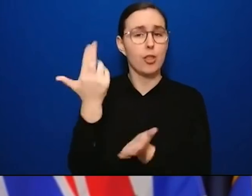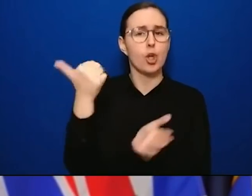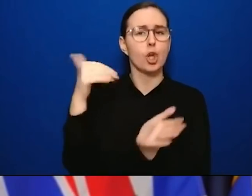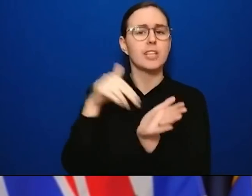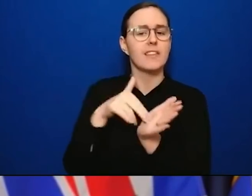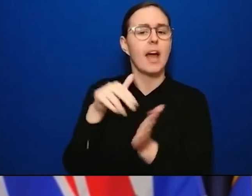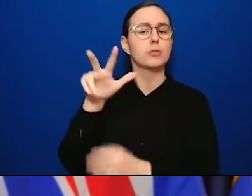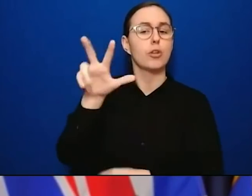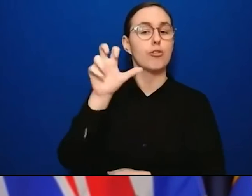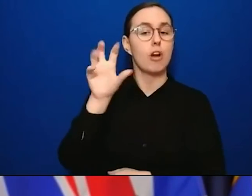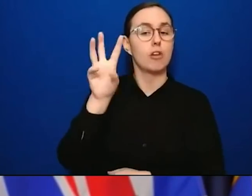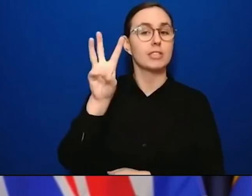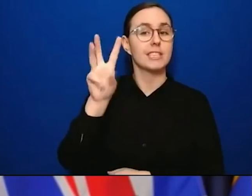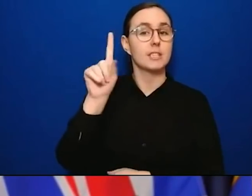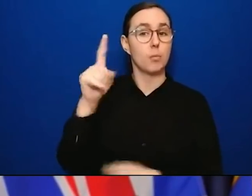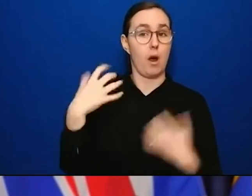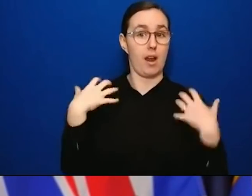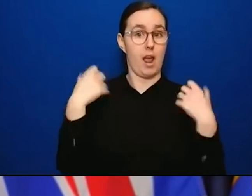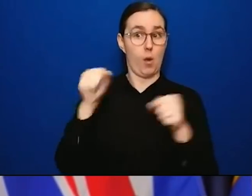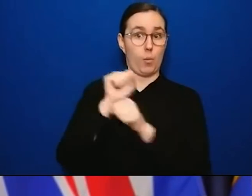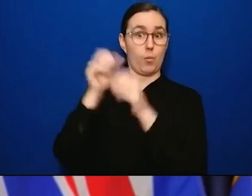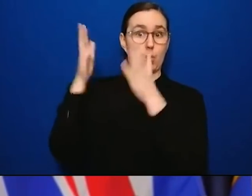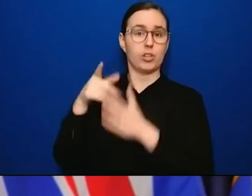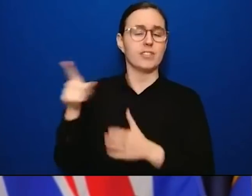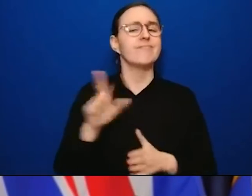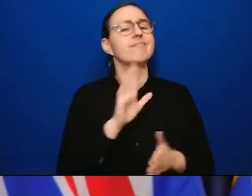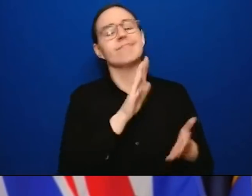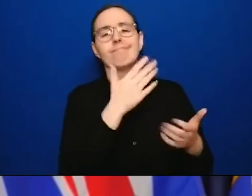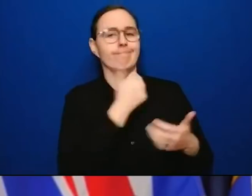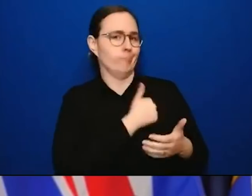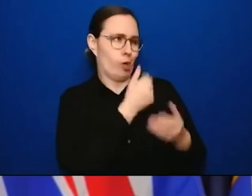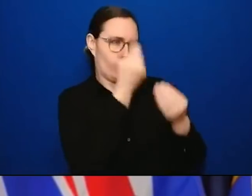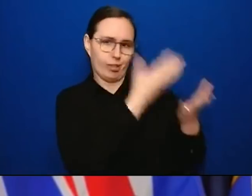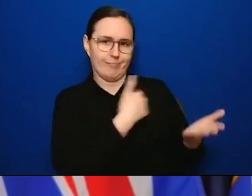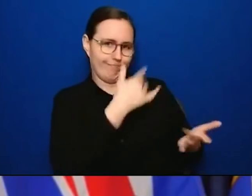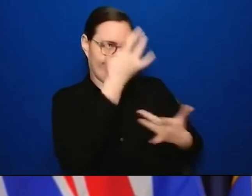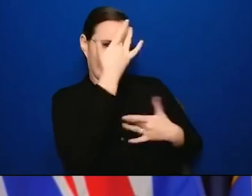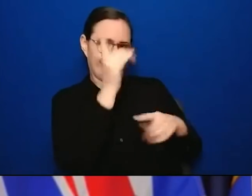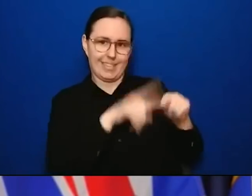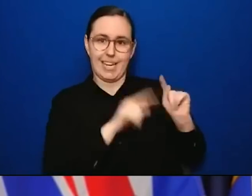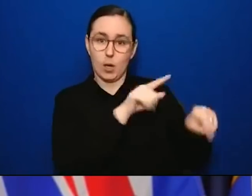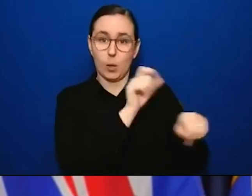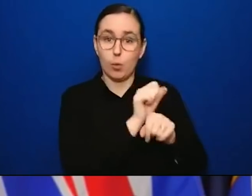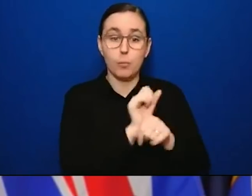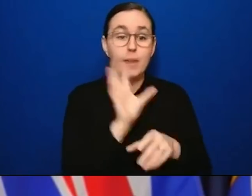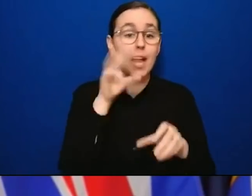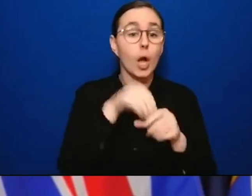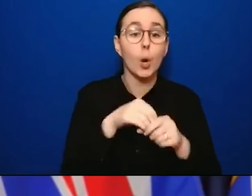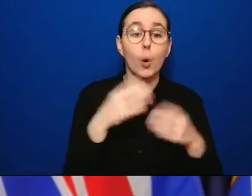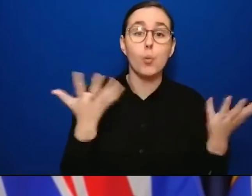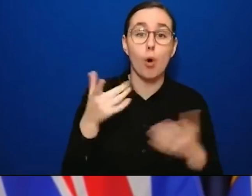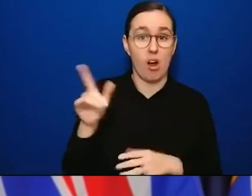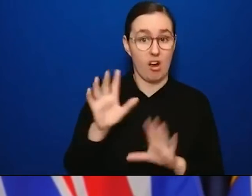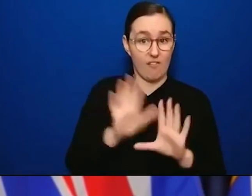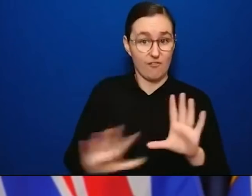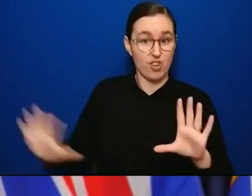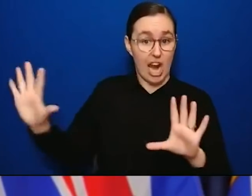13,631 healthcare workers called in sick. That includes 3,121 in the Fraser Health Authority,